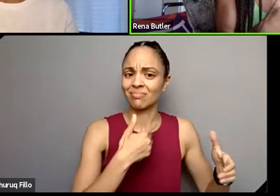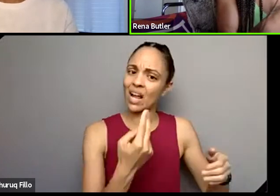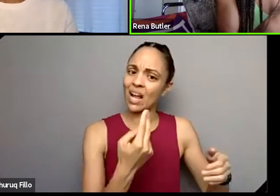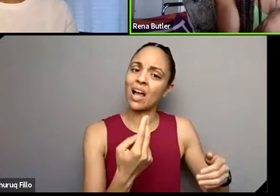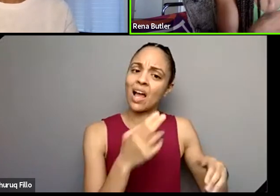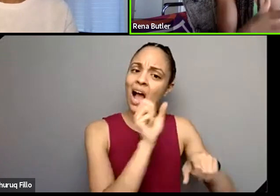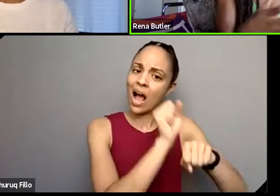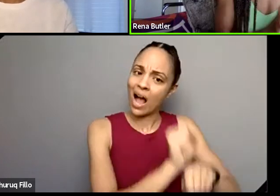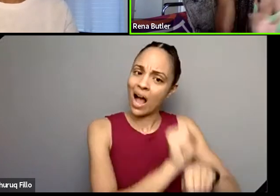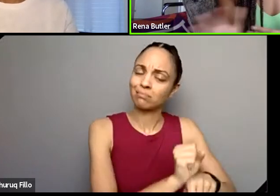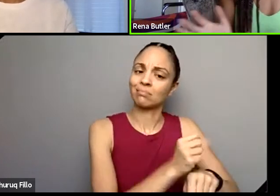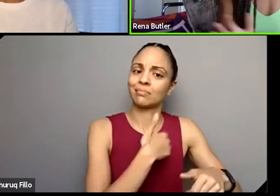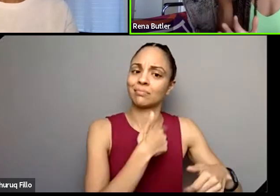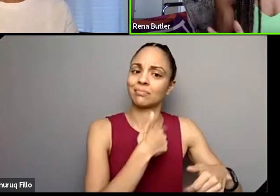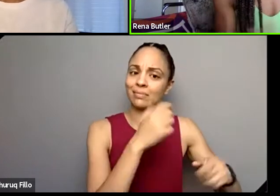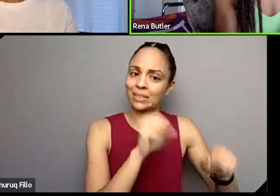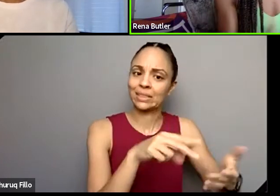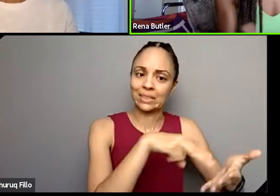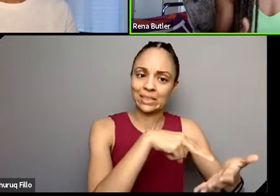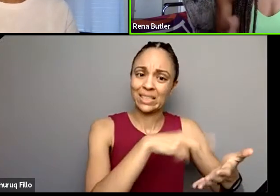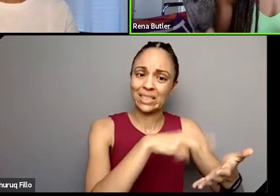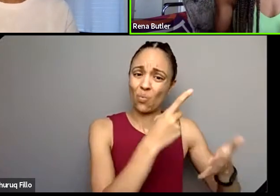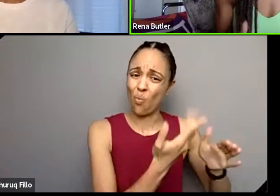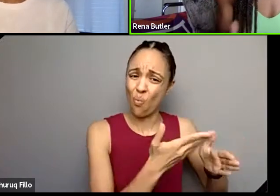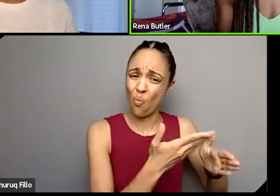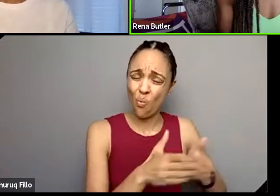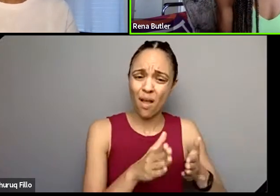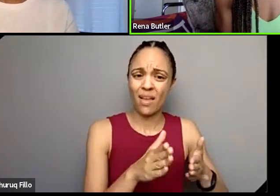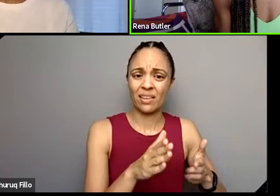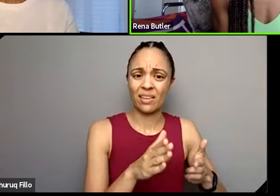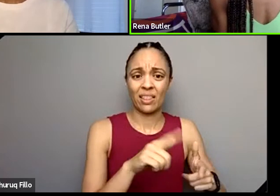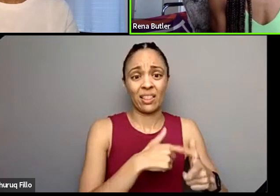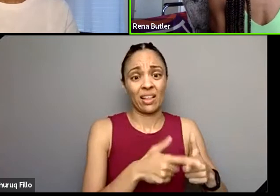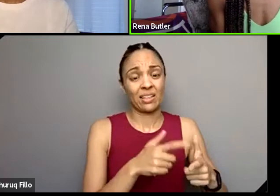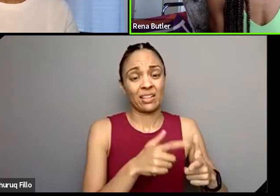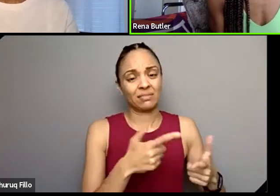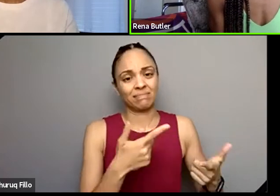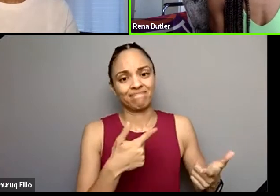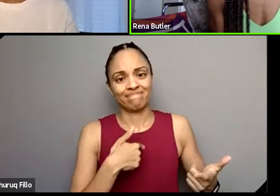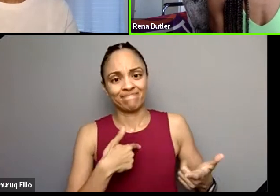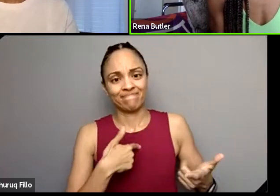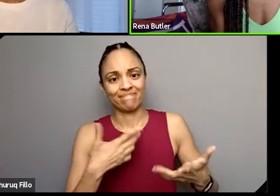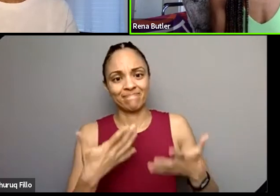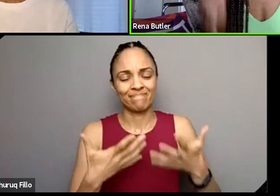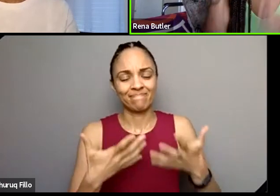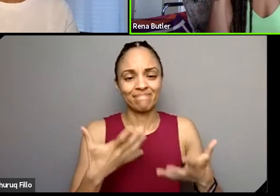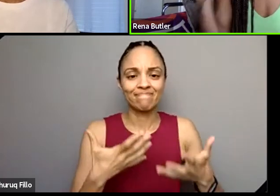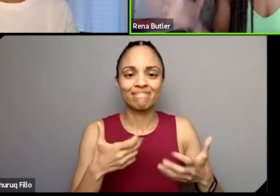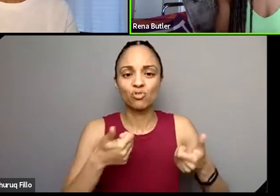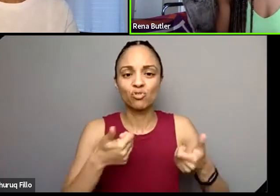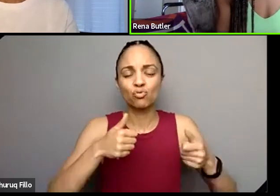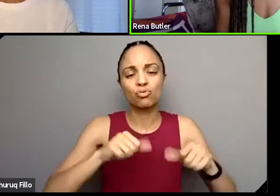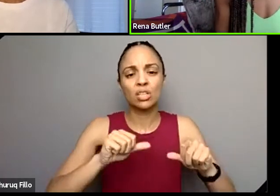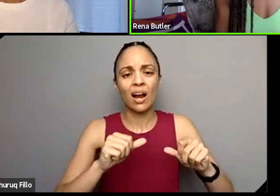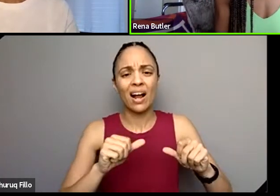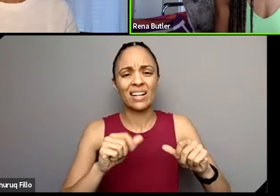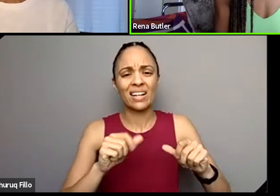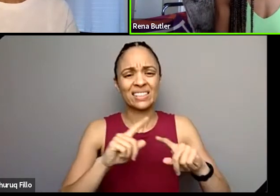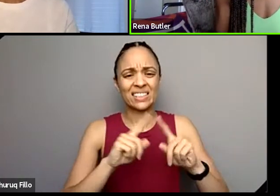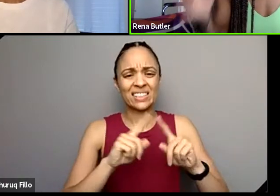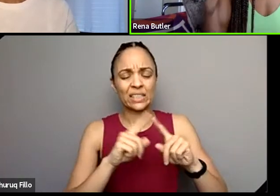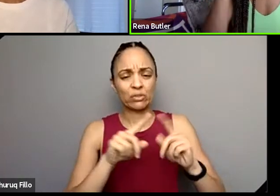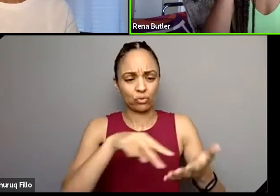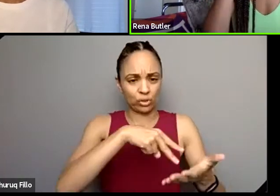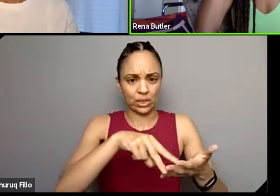think I was trying different ideas that didn't feel like my own. And so now I'm really mindful of,